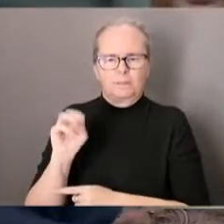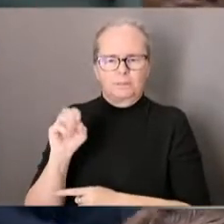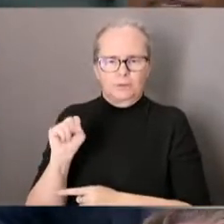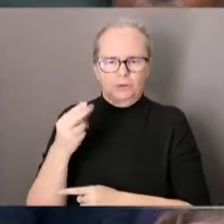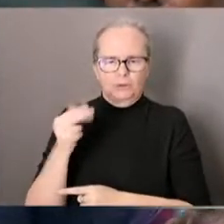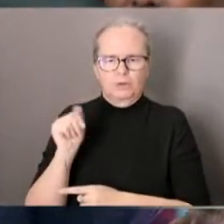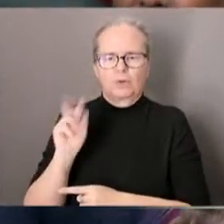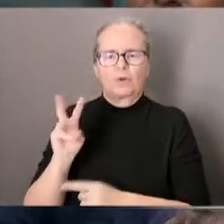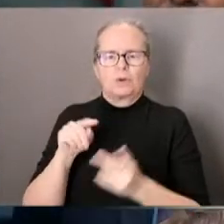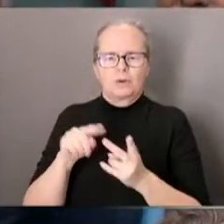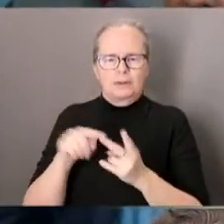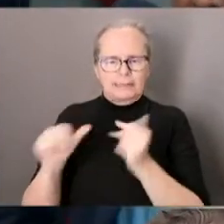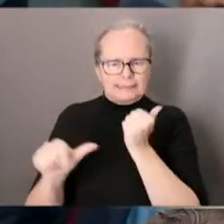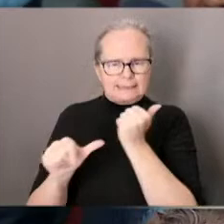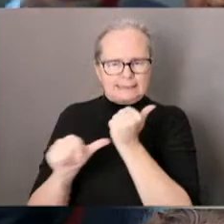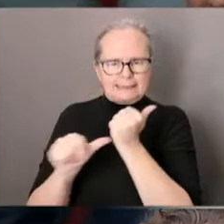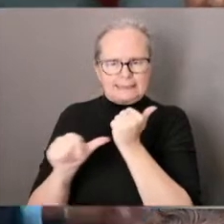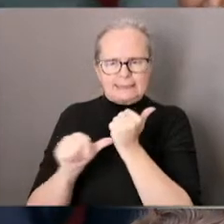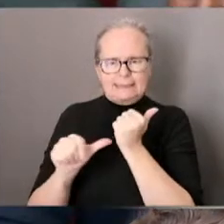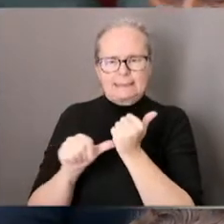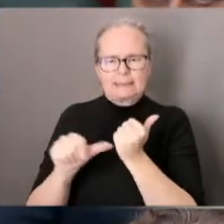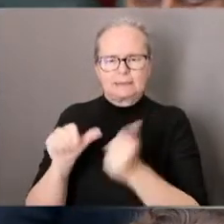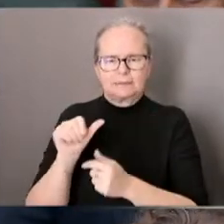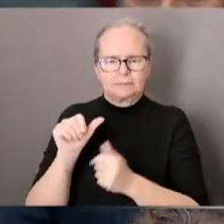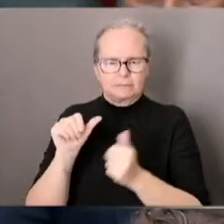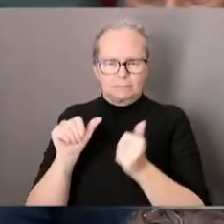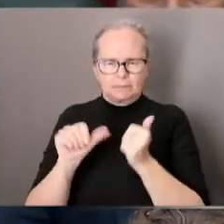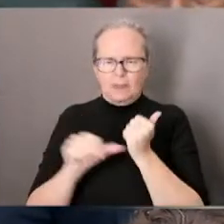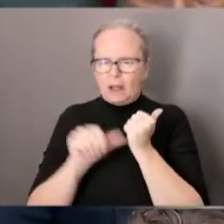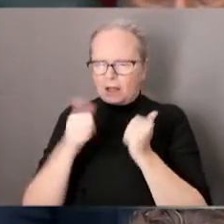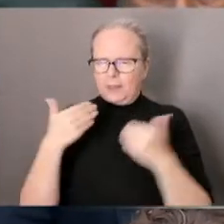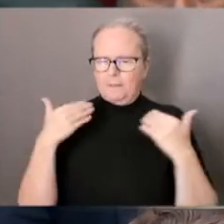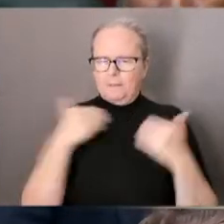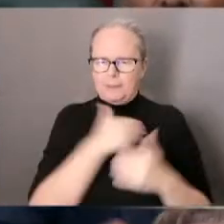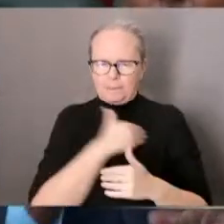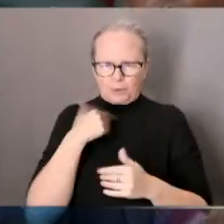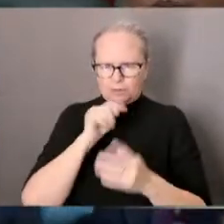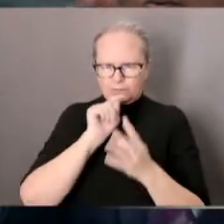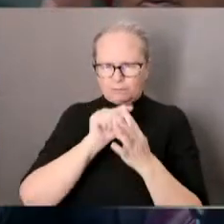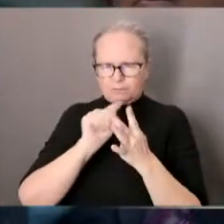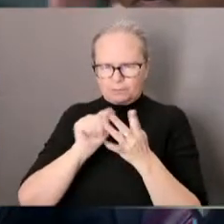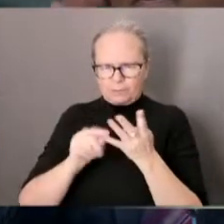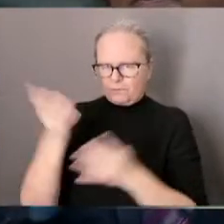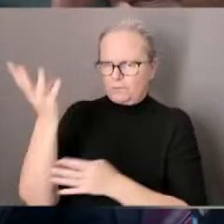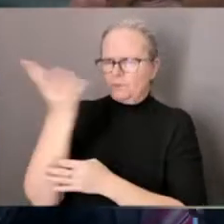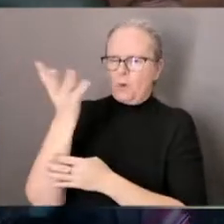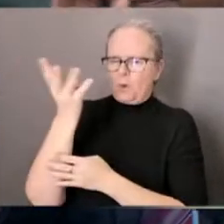cevanto please identify yourselves in the gallery and accept the warm welcome of the legislature